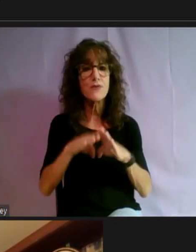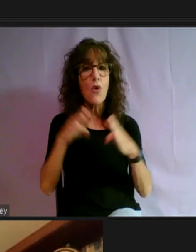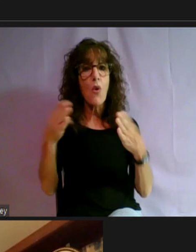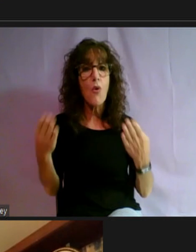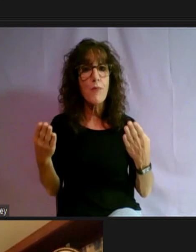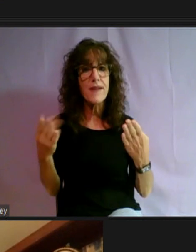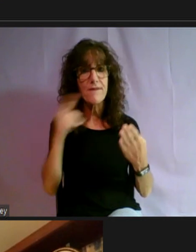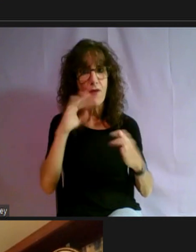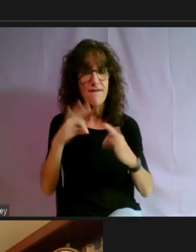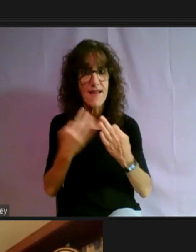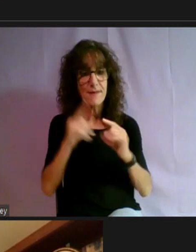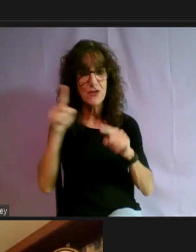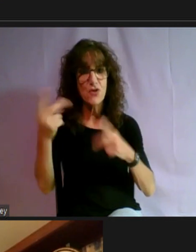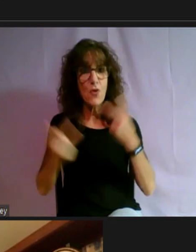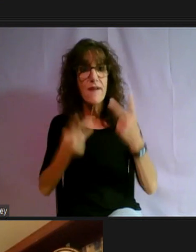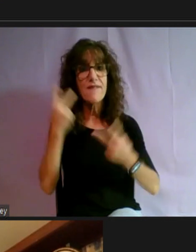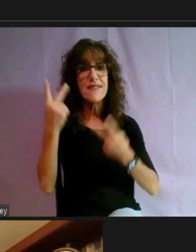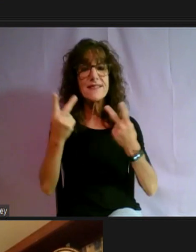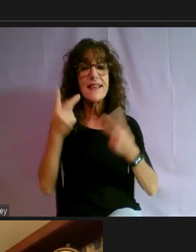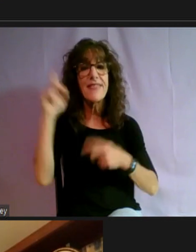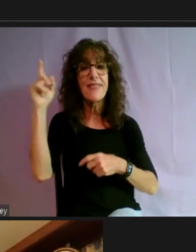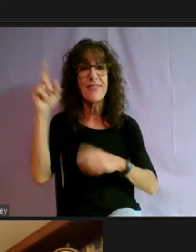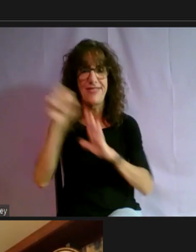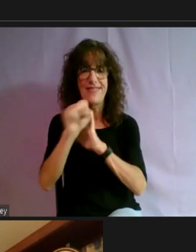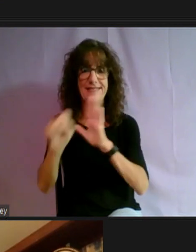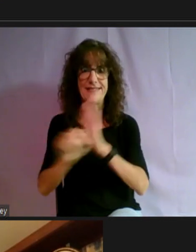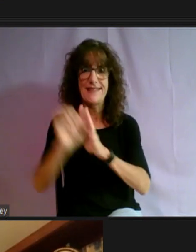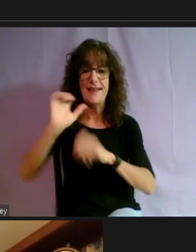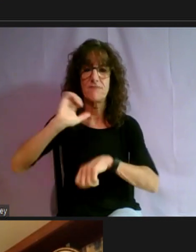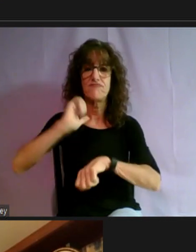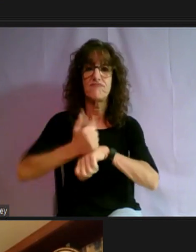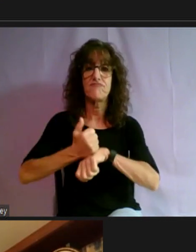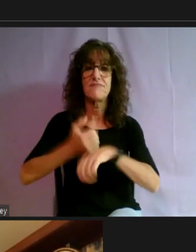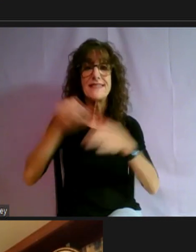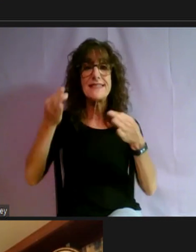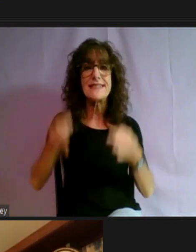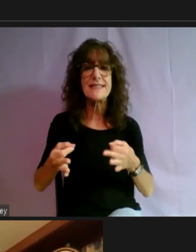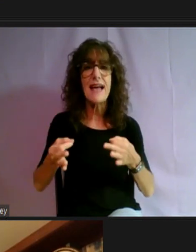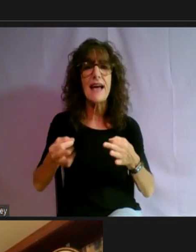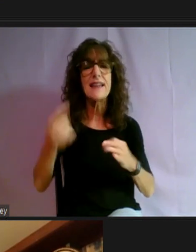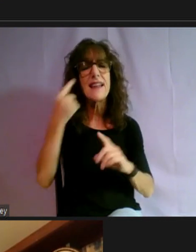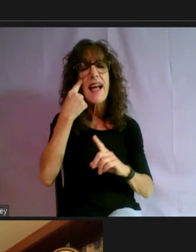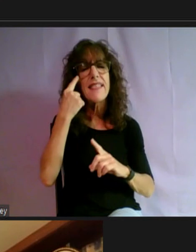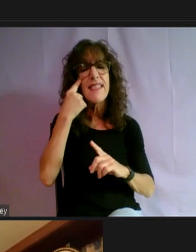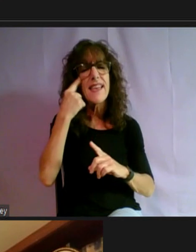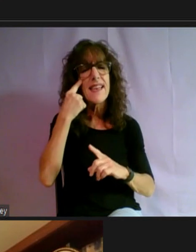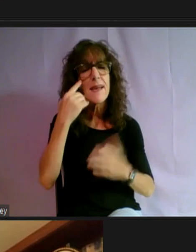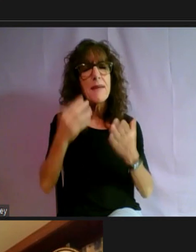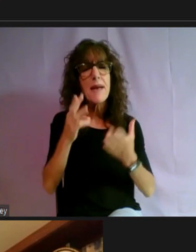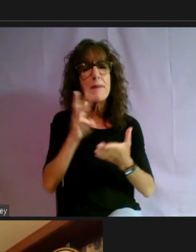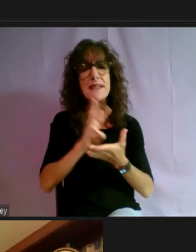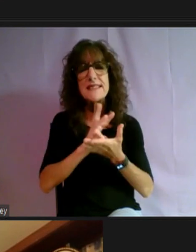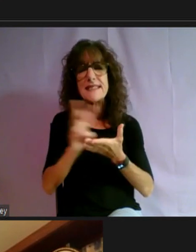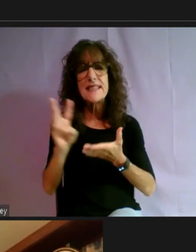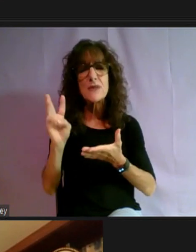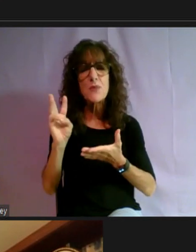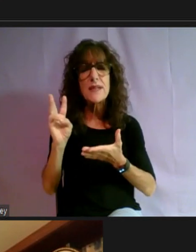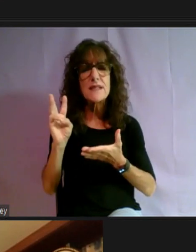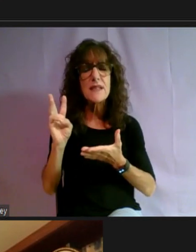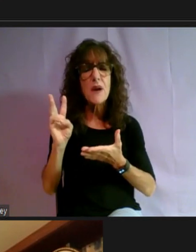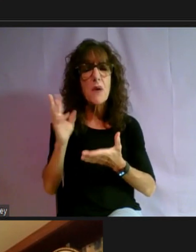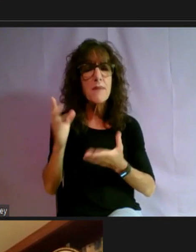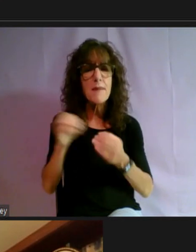families, that was set by the state. I think that was about 6 or so weeks ago at this point, maybe